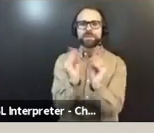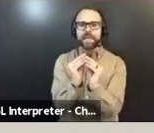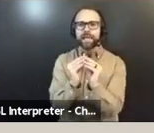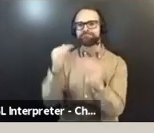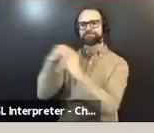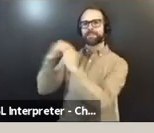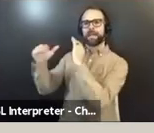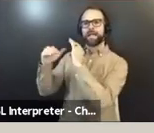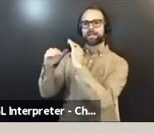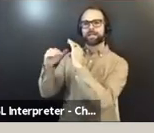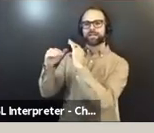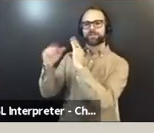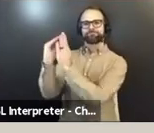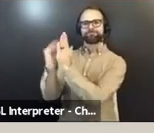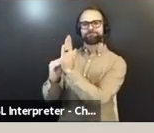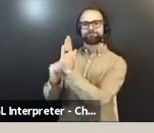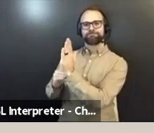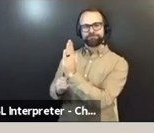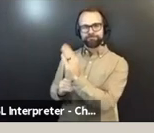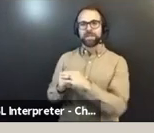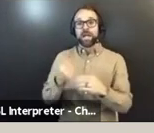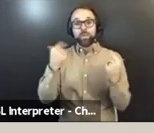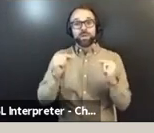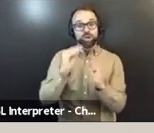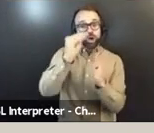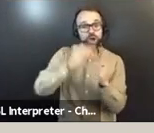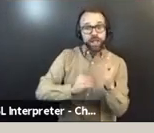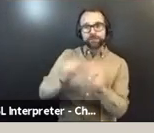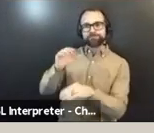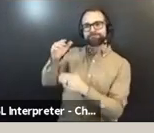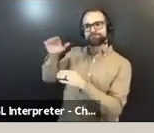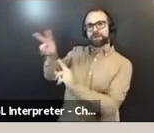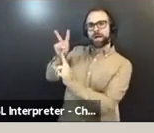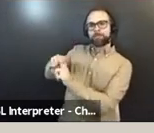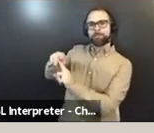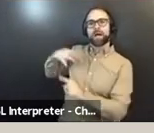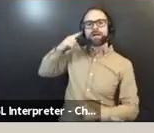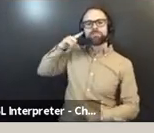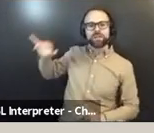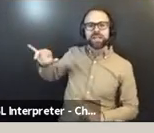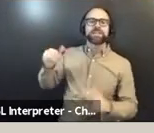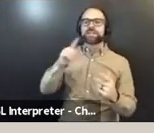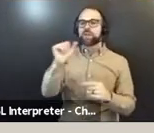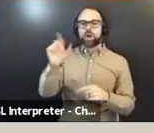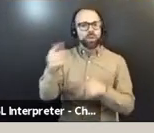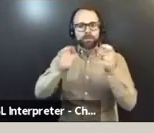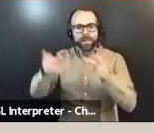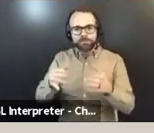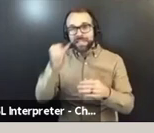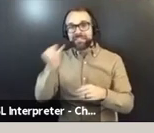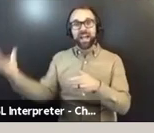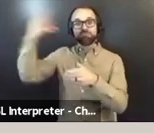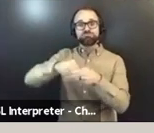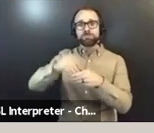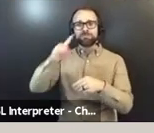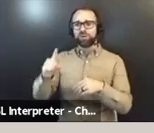you're claiming, it's not just the people that are doing the work. If management's involved in any troubleshooting taking